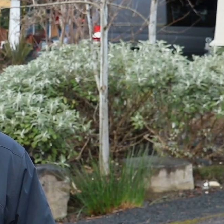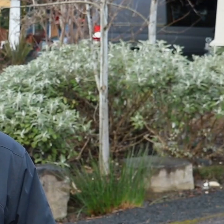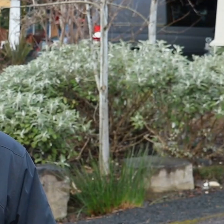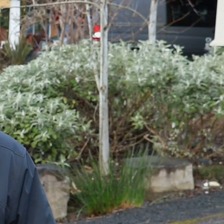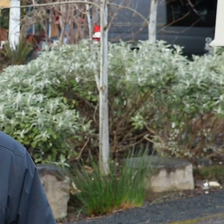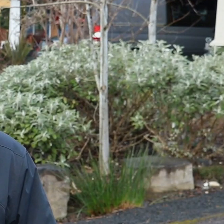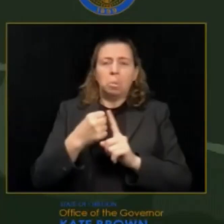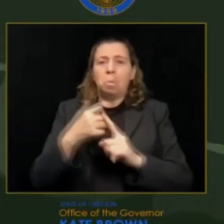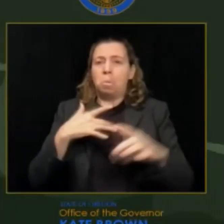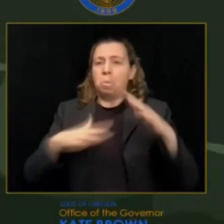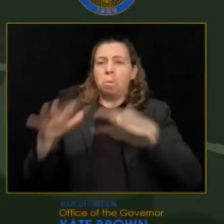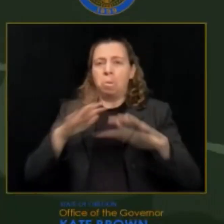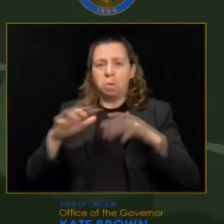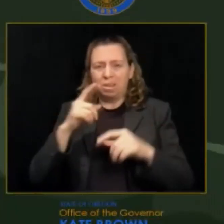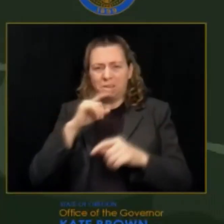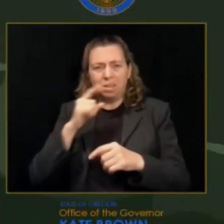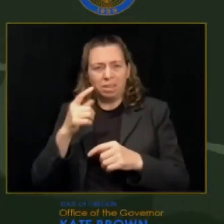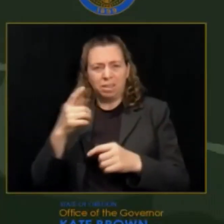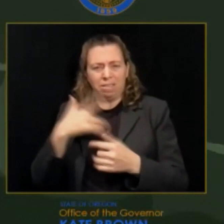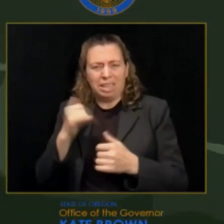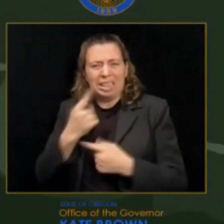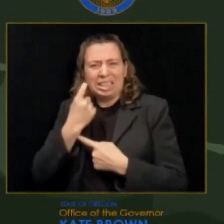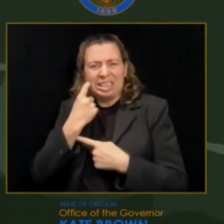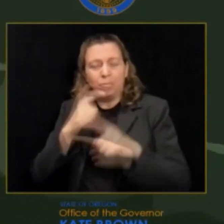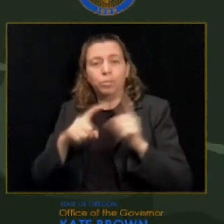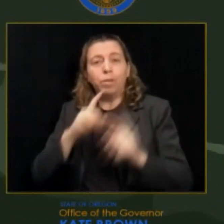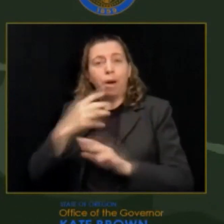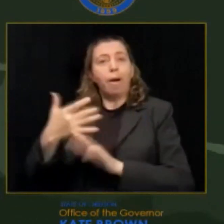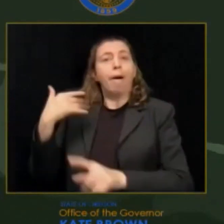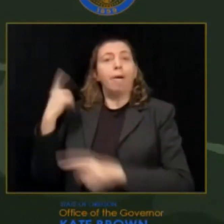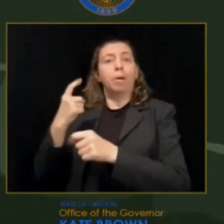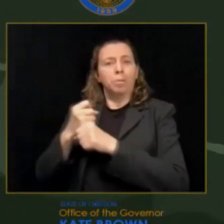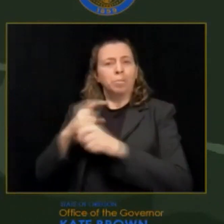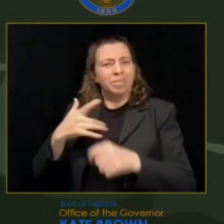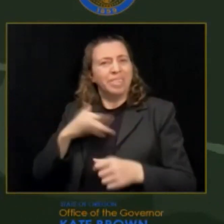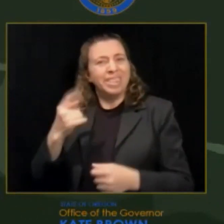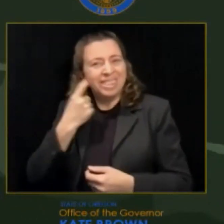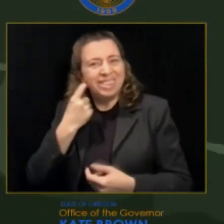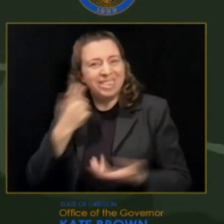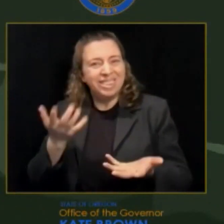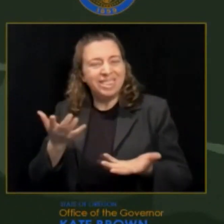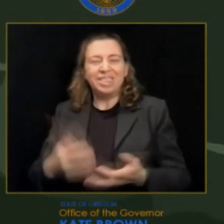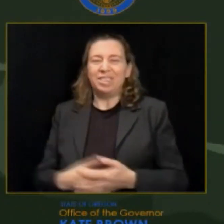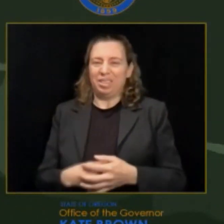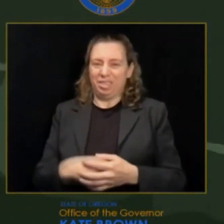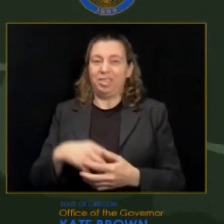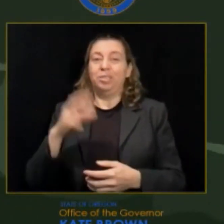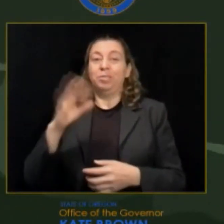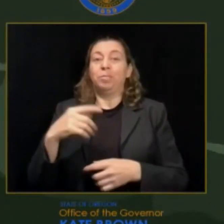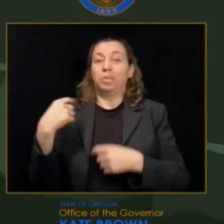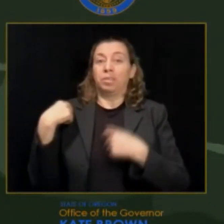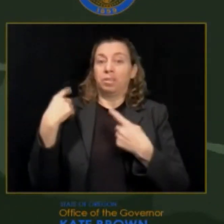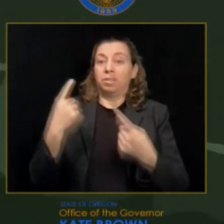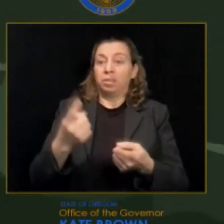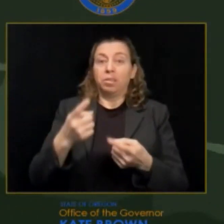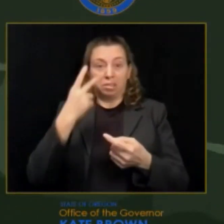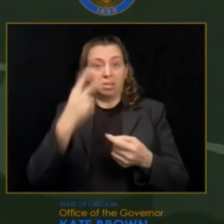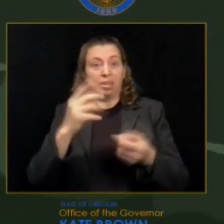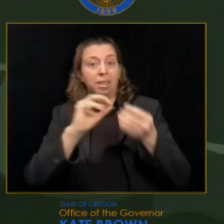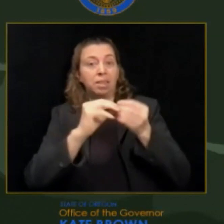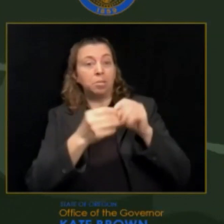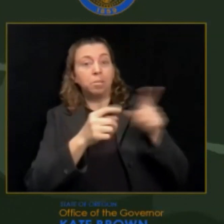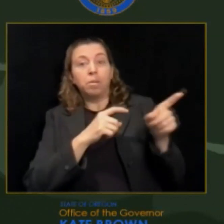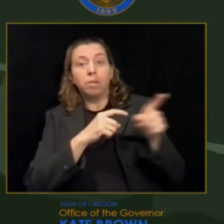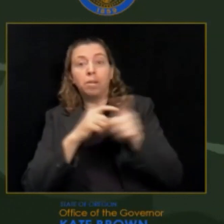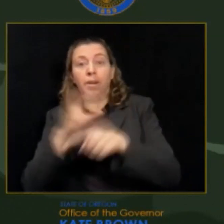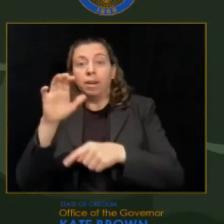is turning a corner. For the past three weeks, we've seen our case counts steadily decline. Our hospitalizations